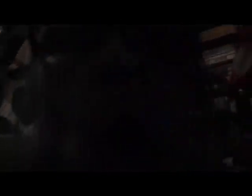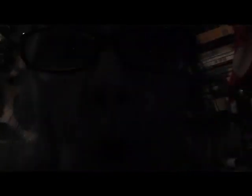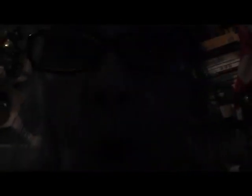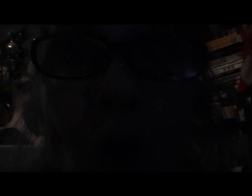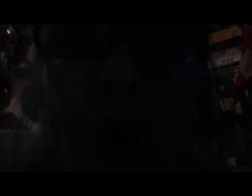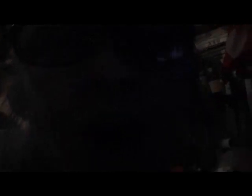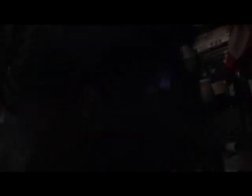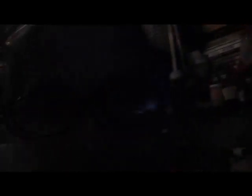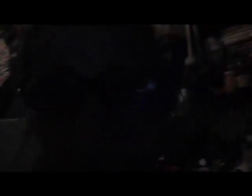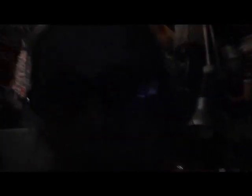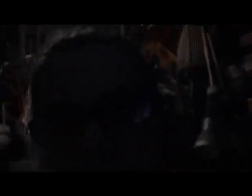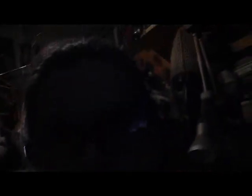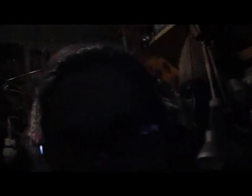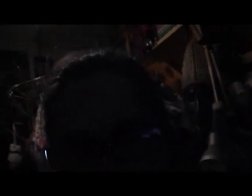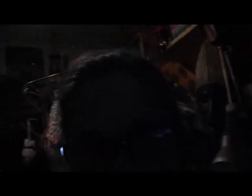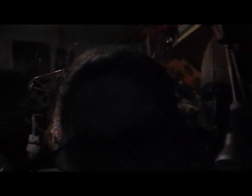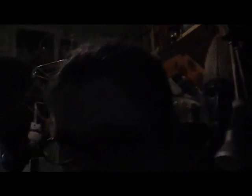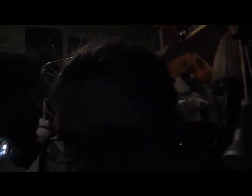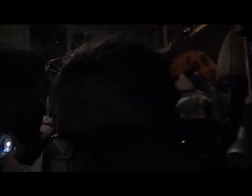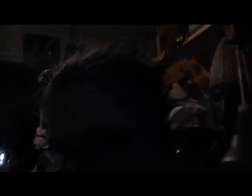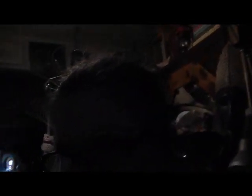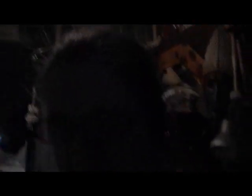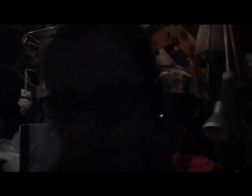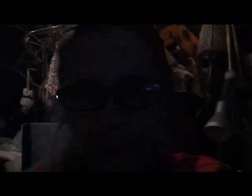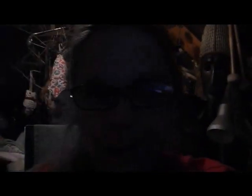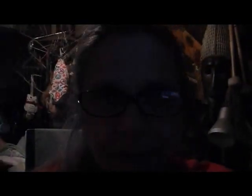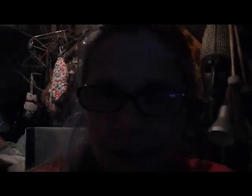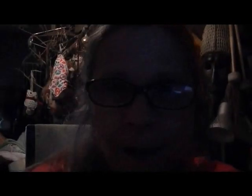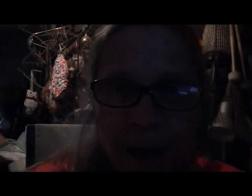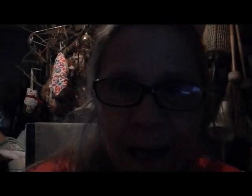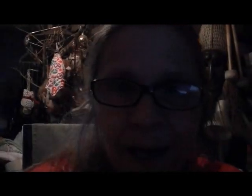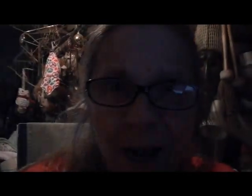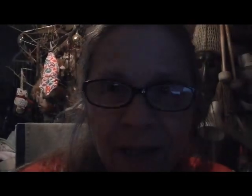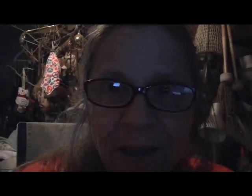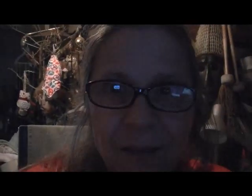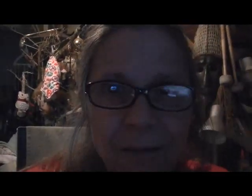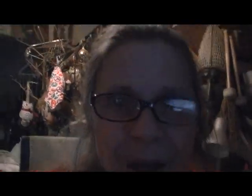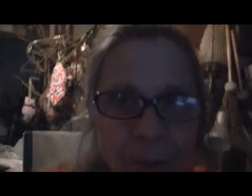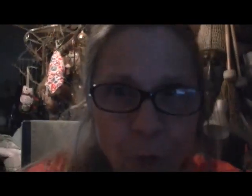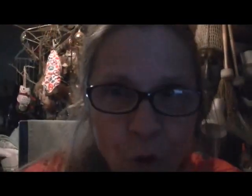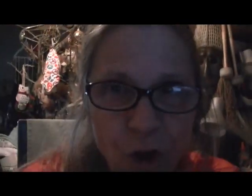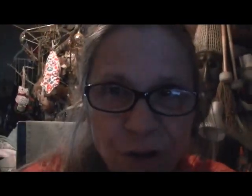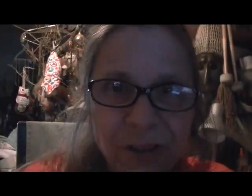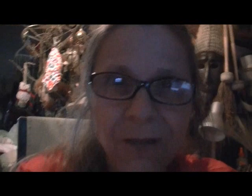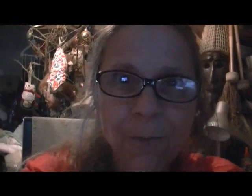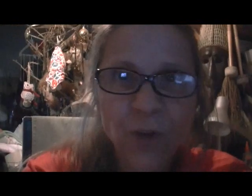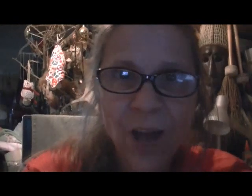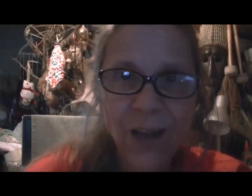update the order. The orders! It's not guidelines. They're not